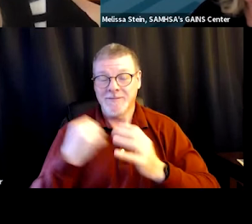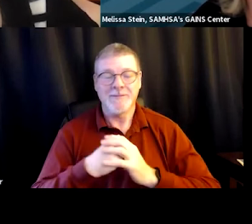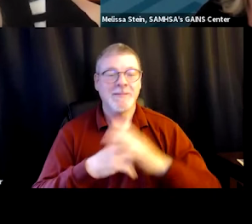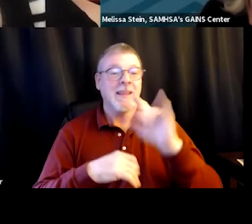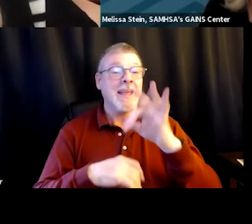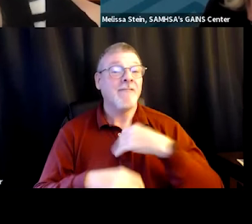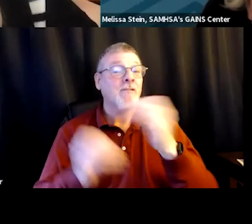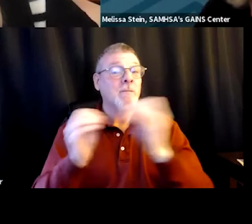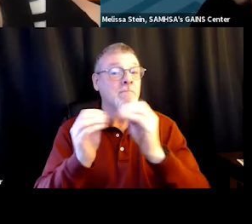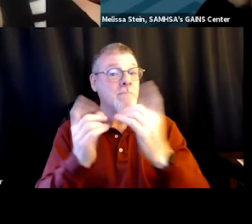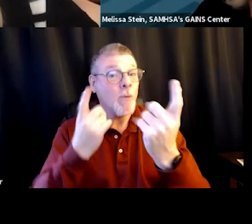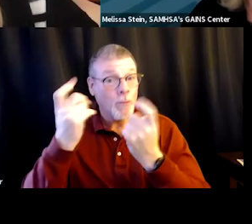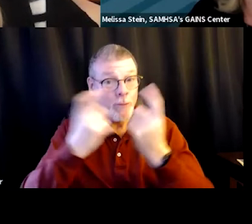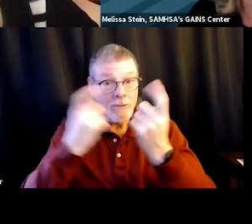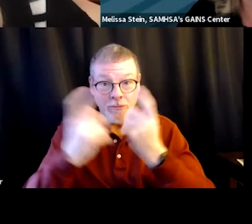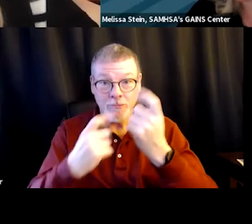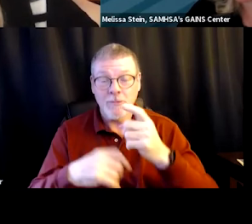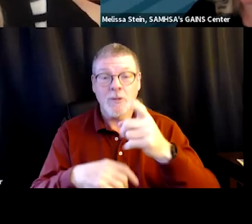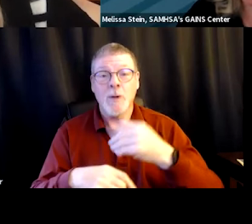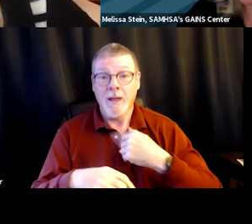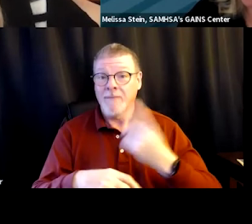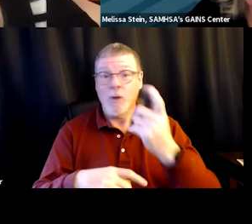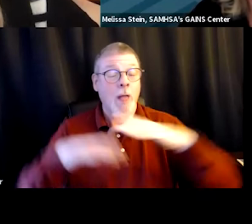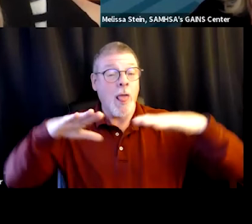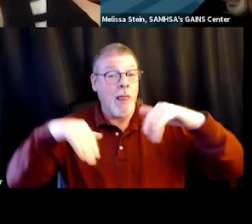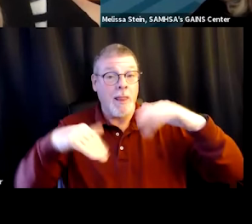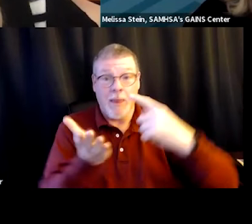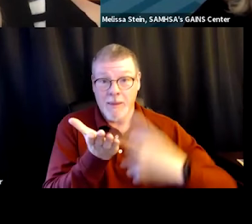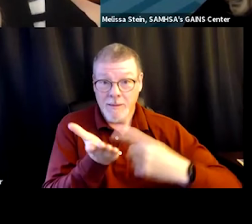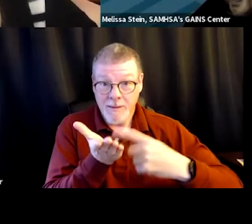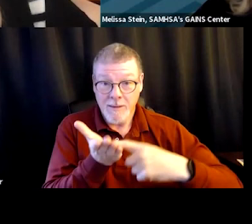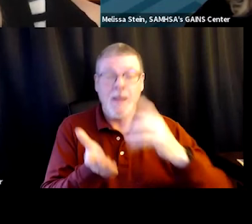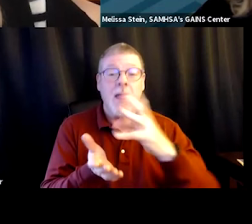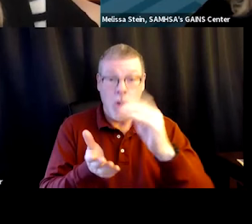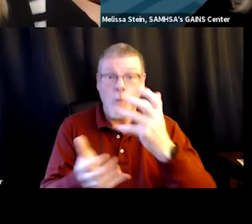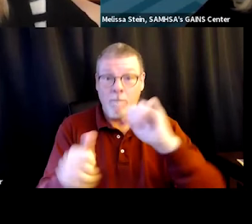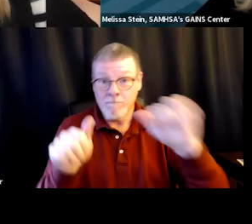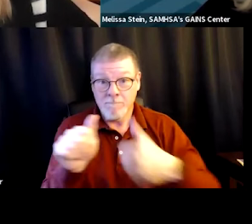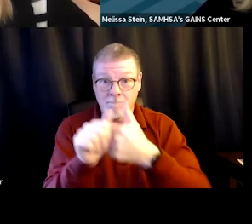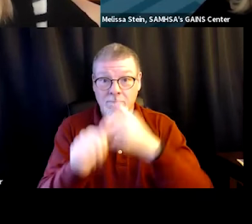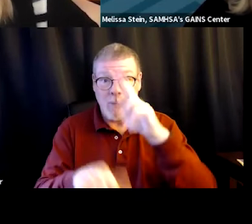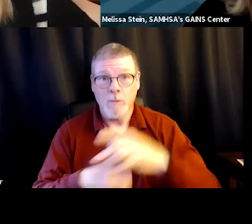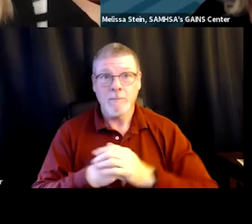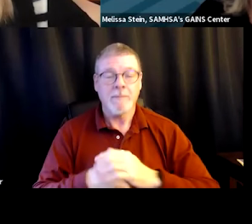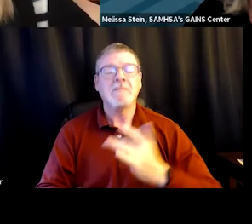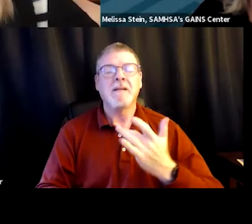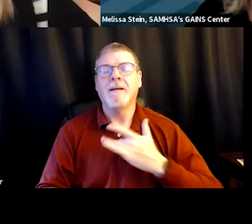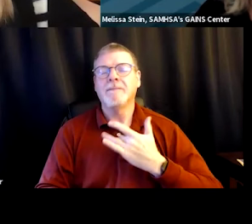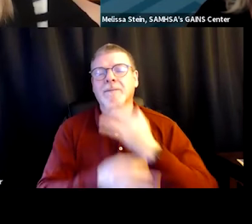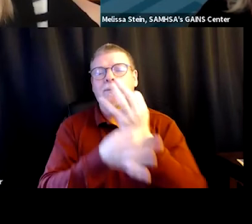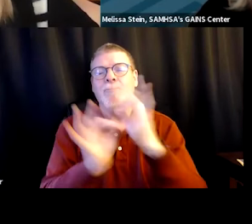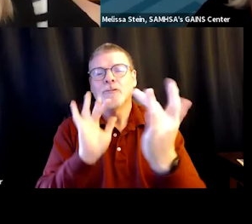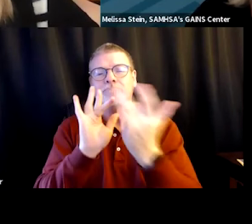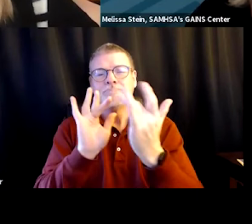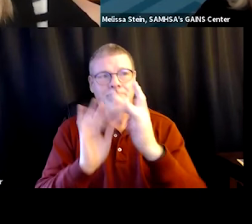other questions, if you have a question that was not addressed today and you would like to follow up on it, feel free to reach out to us at